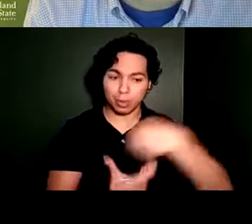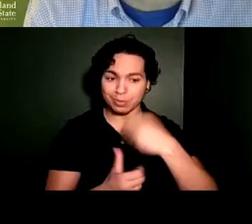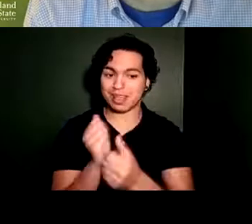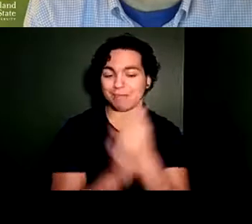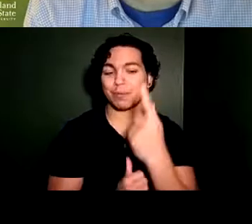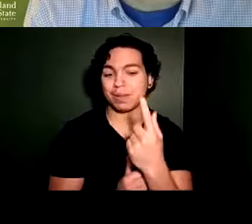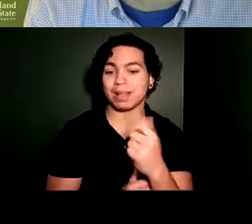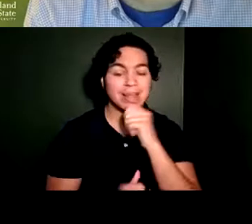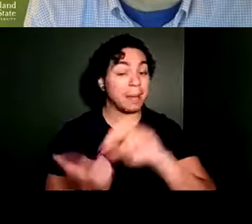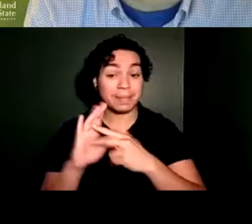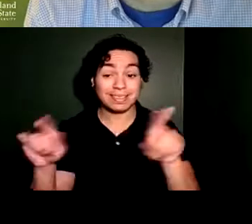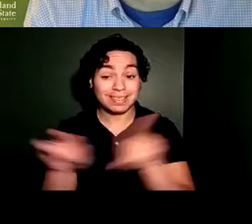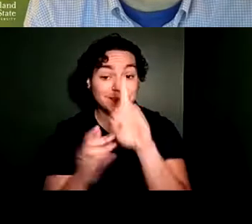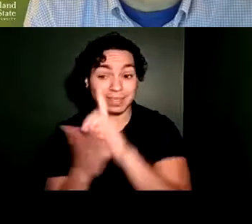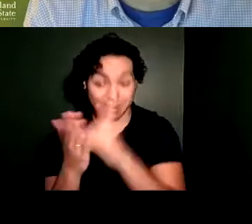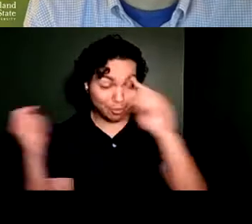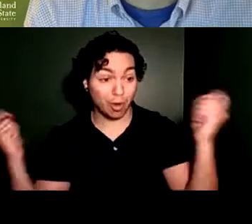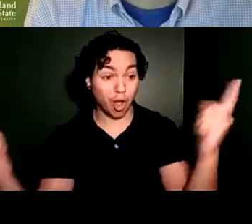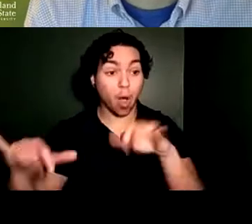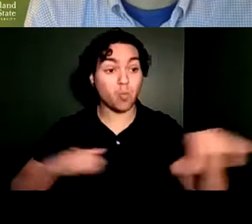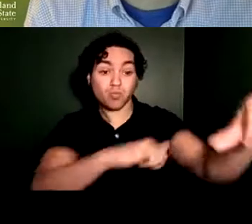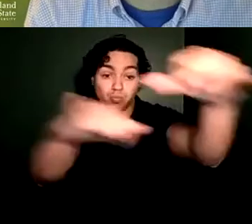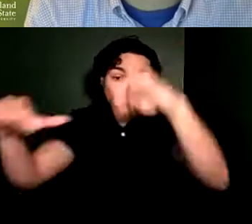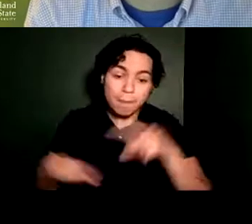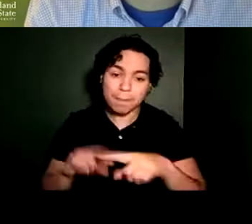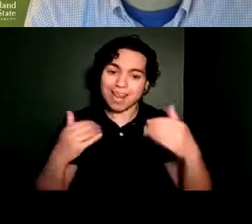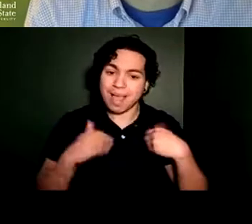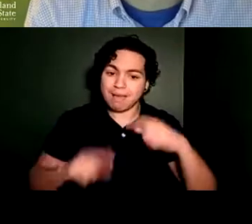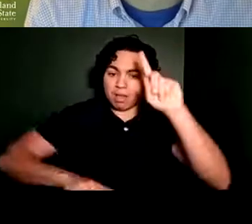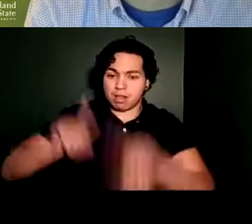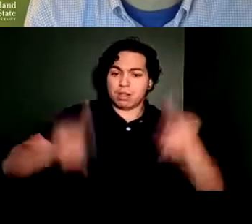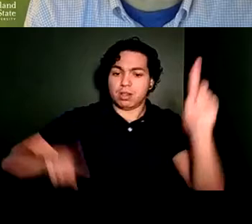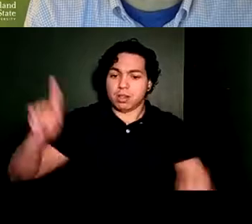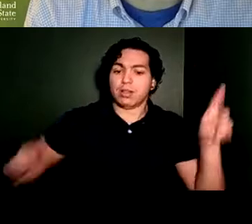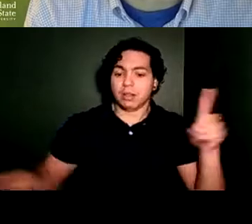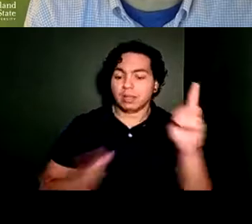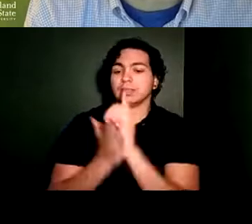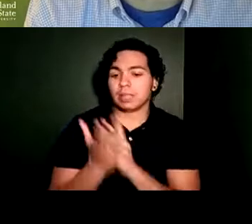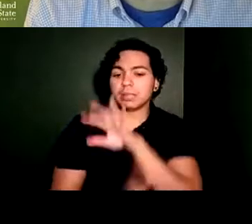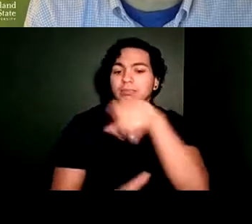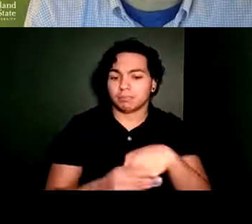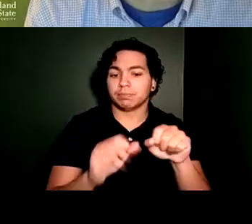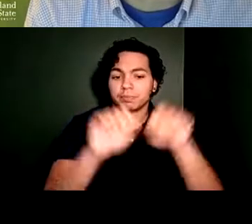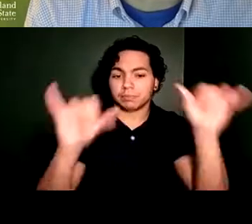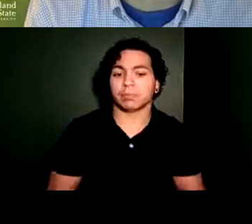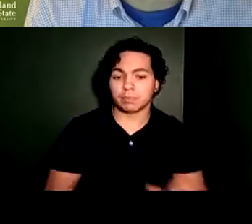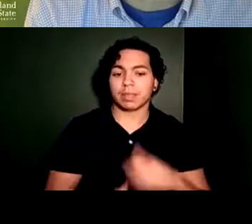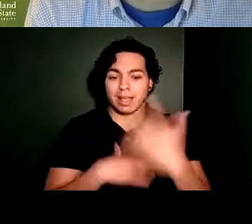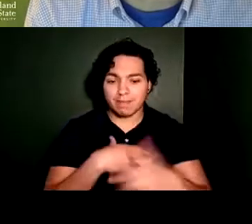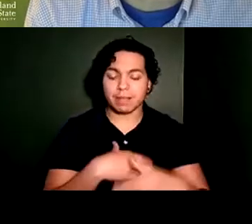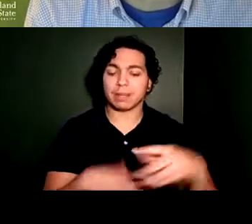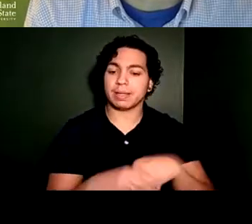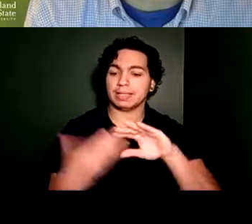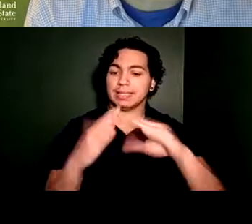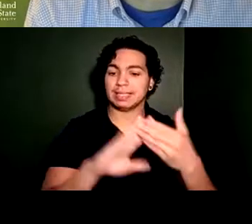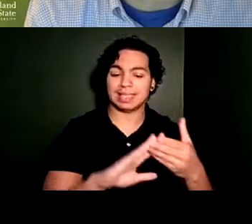same design for everyone, but if we can start to come up with different designs and have those available in our cities,